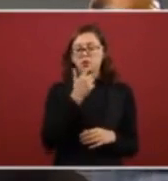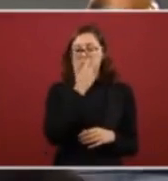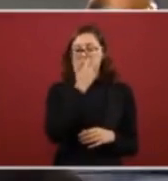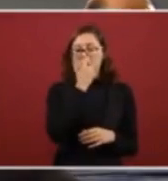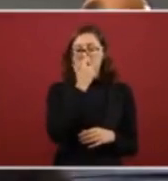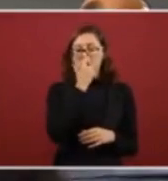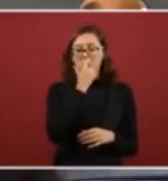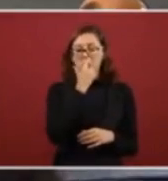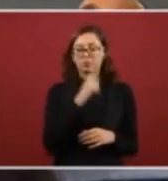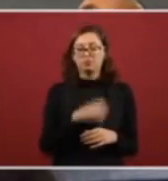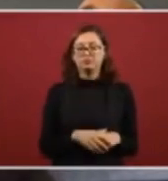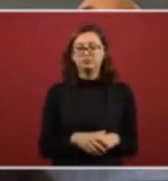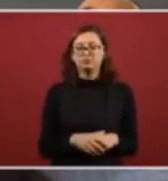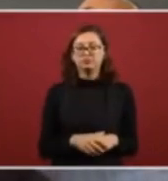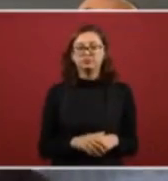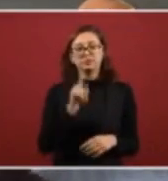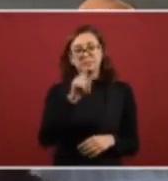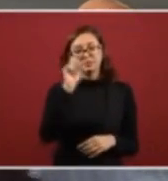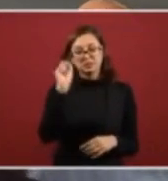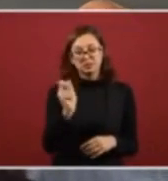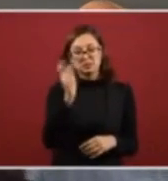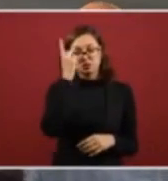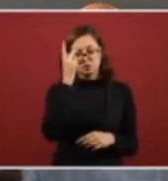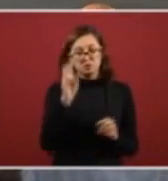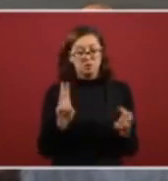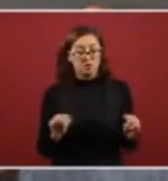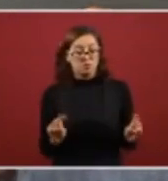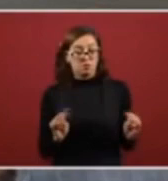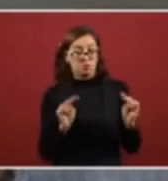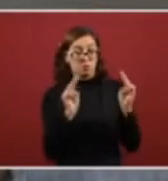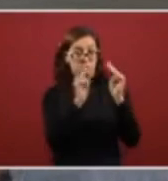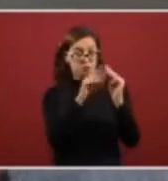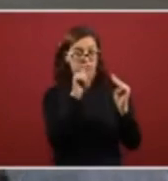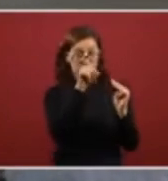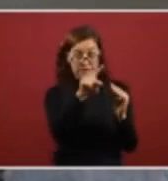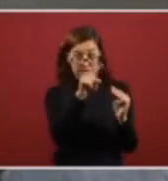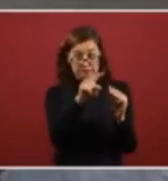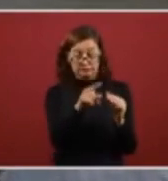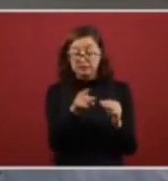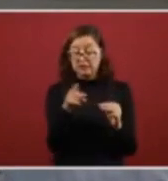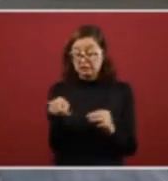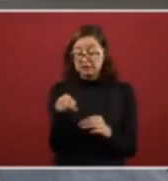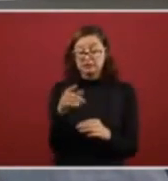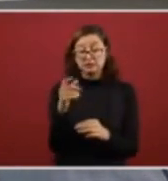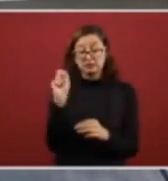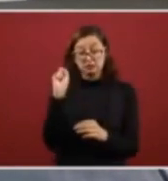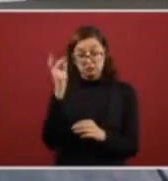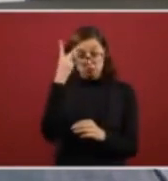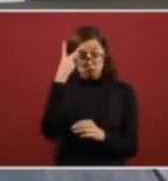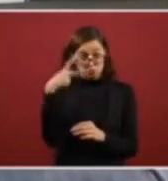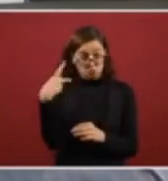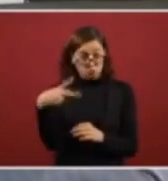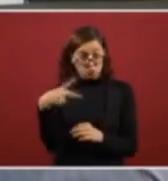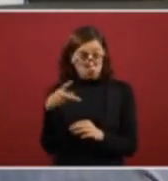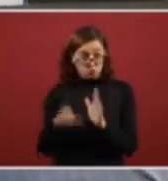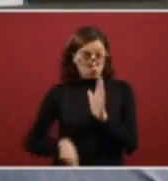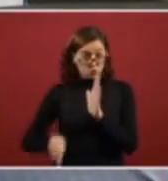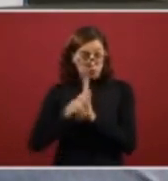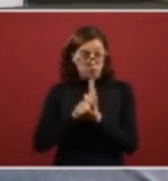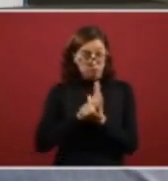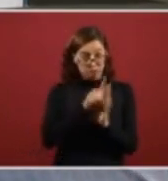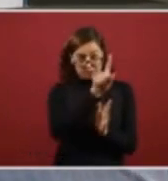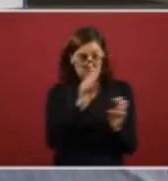the hill, an emblema, the one that's in San Luis Potosí in the escudo,